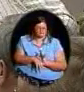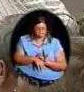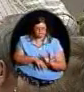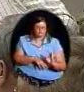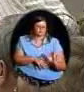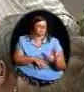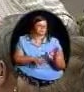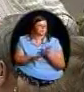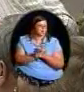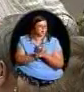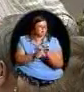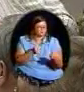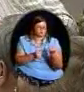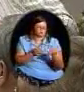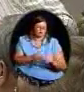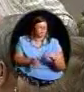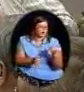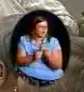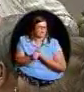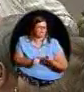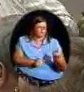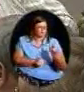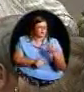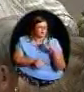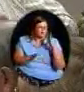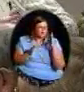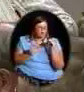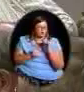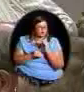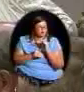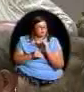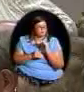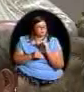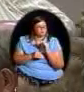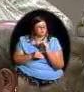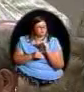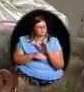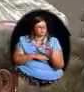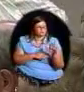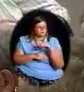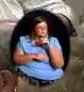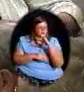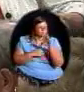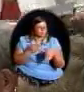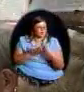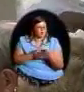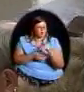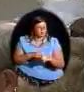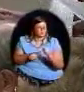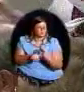driver, everyone. We all need to really work together on this issue.